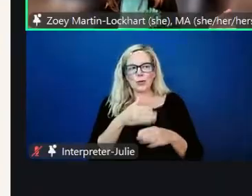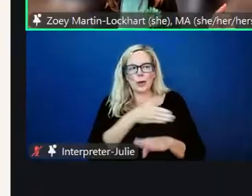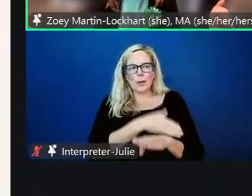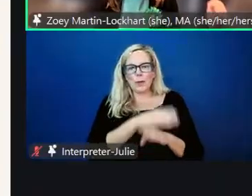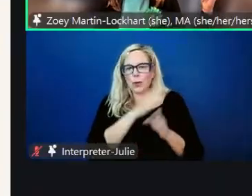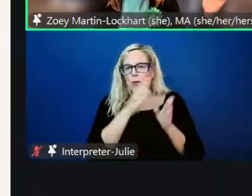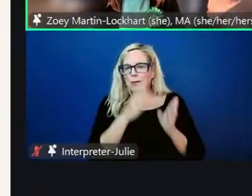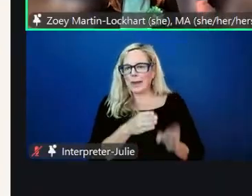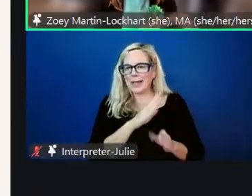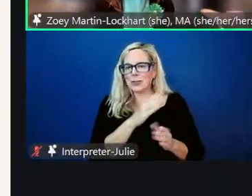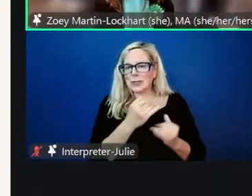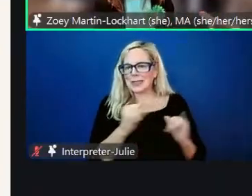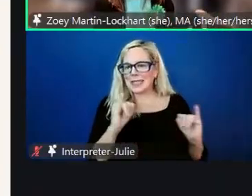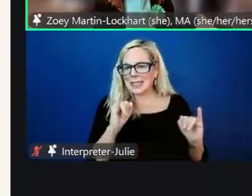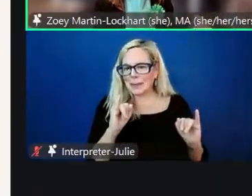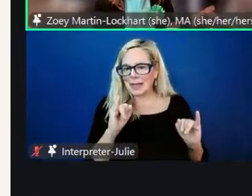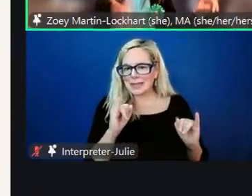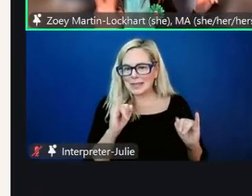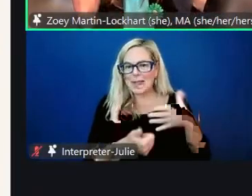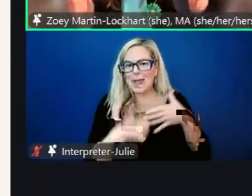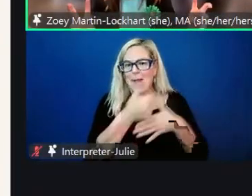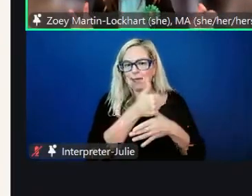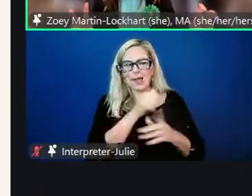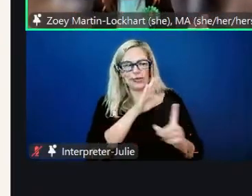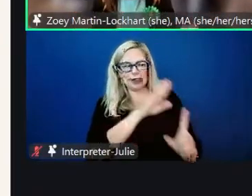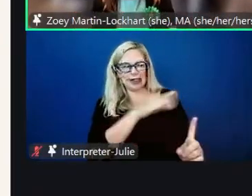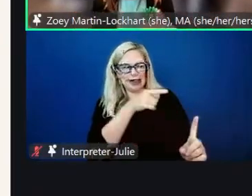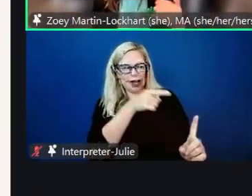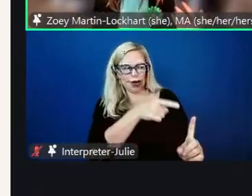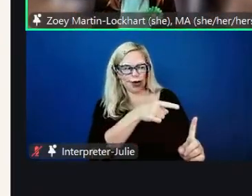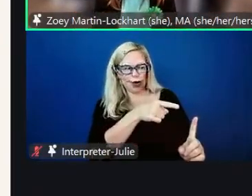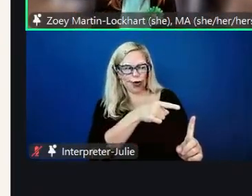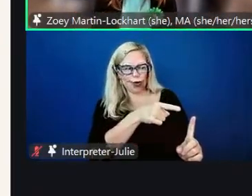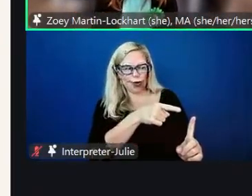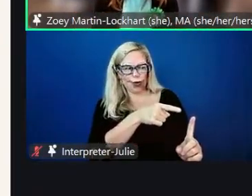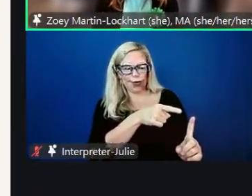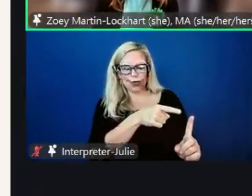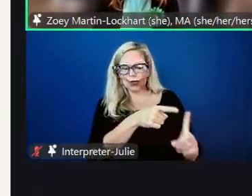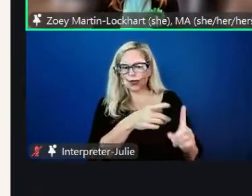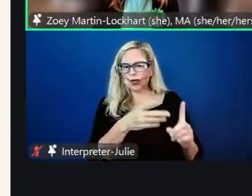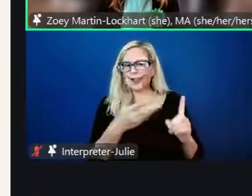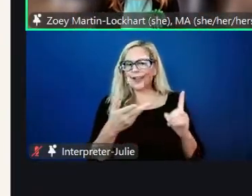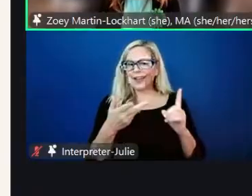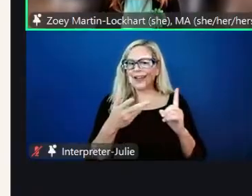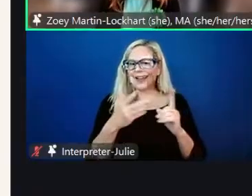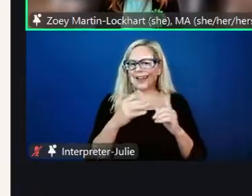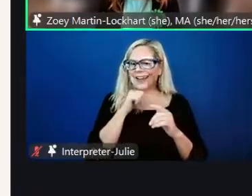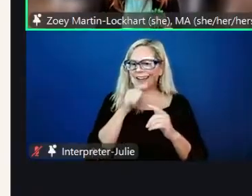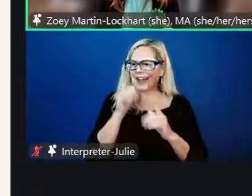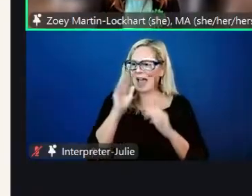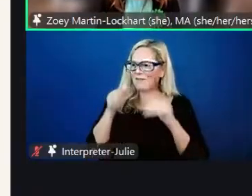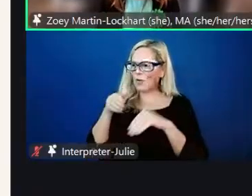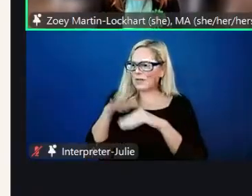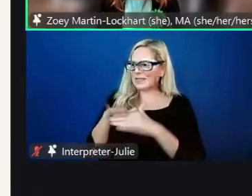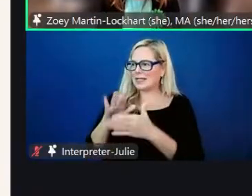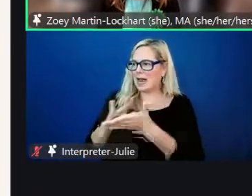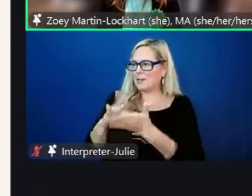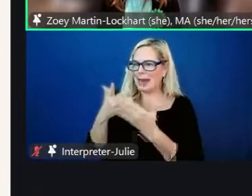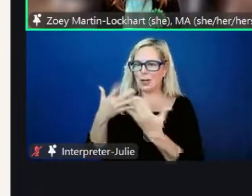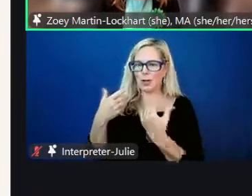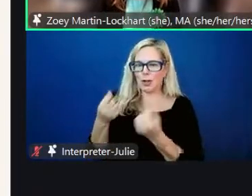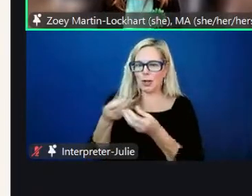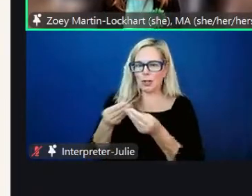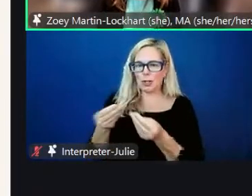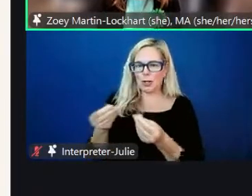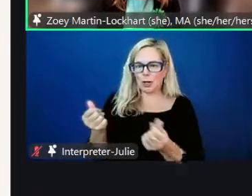goals over a medicalized focus on cure. Fourth, interlocutors again expressed